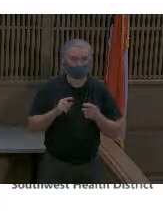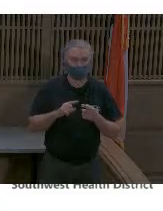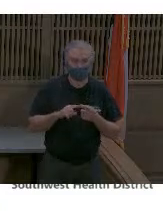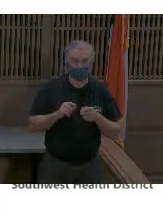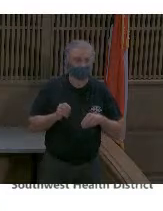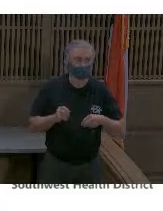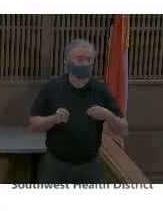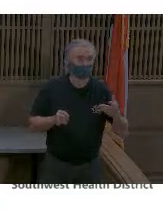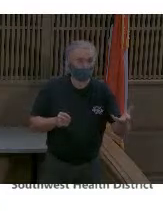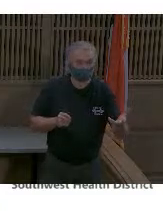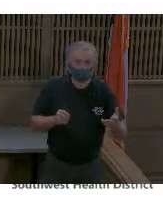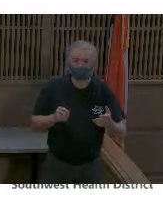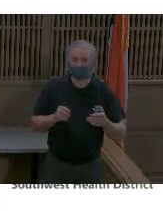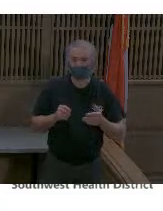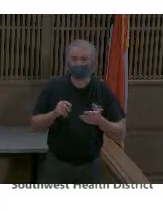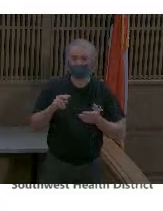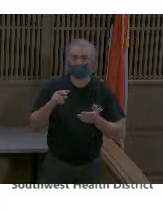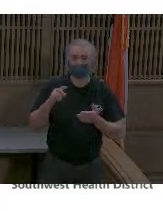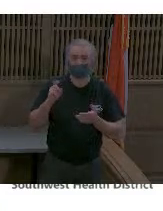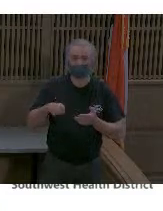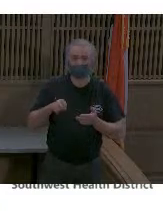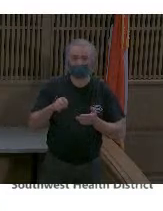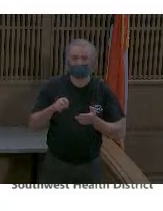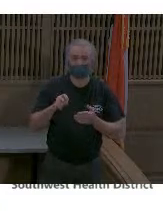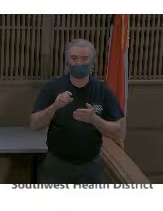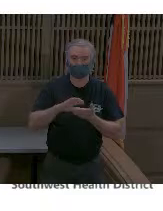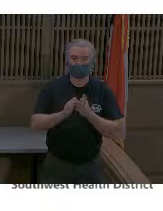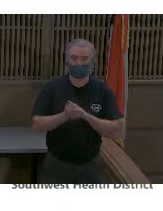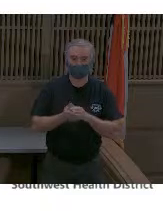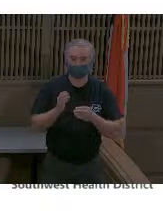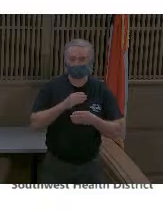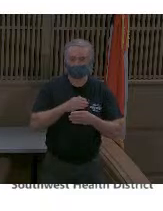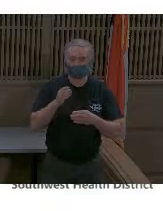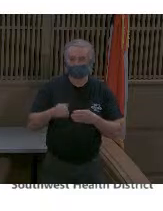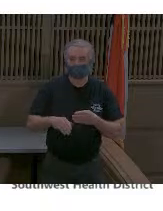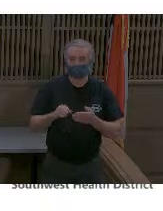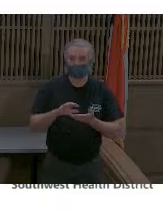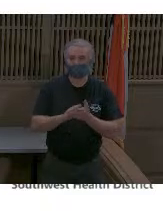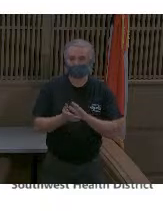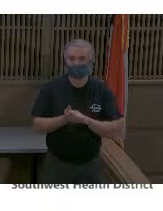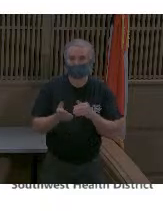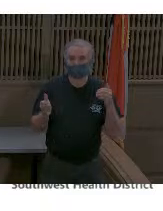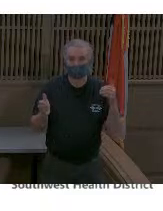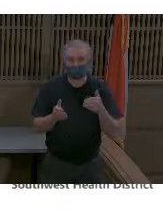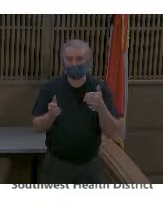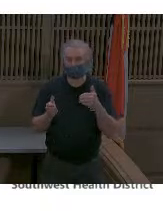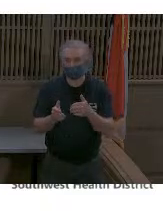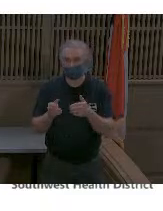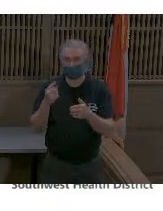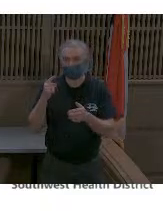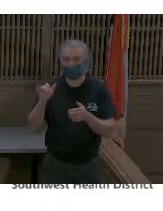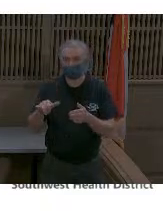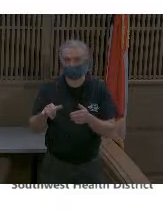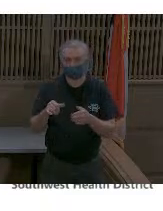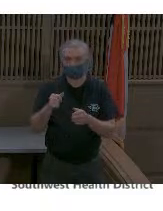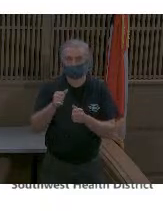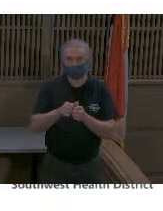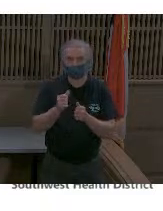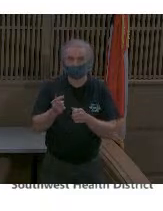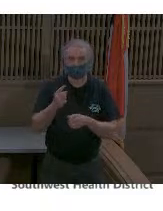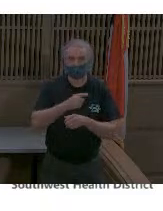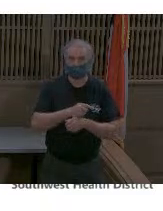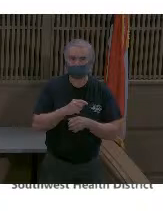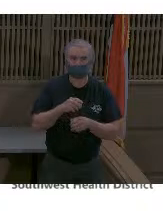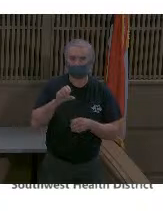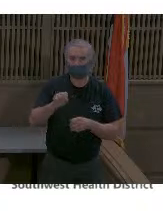on, it'll come to an end. So we're getting there closer and closer every day. In the Southwest Georgia